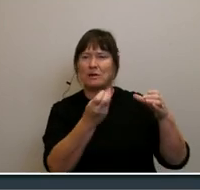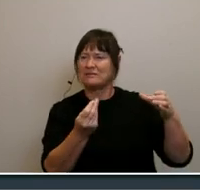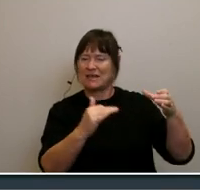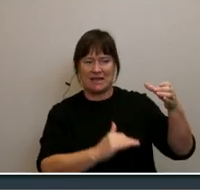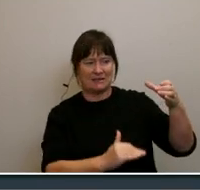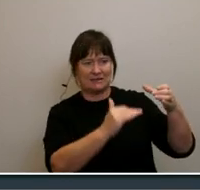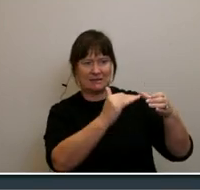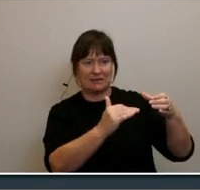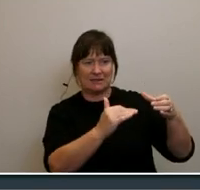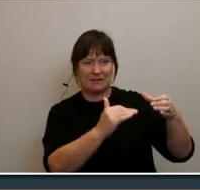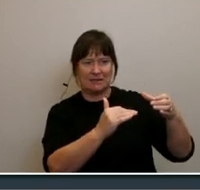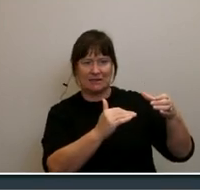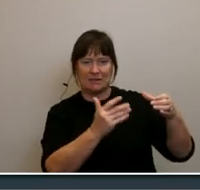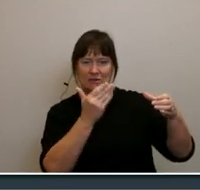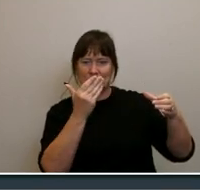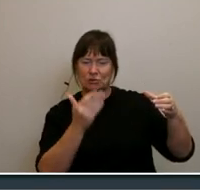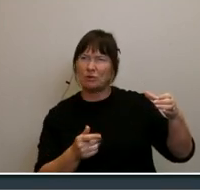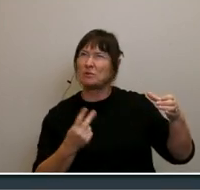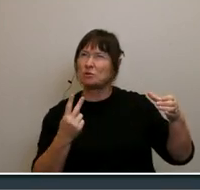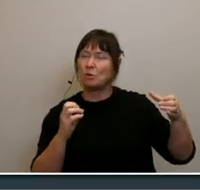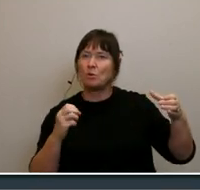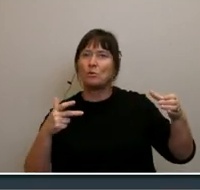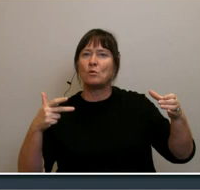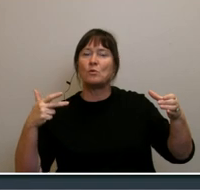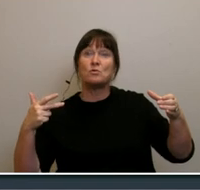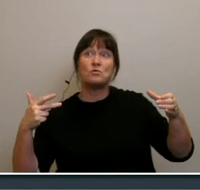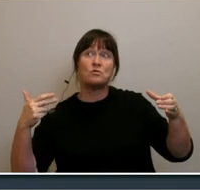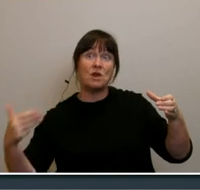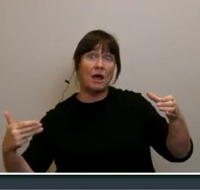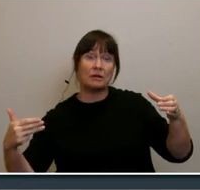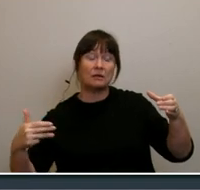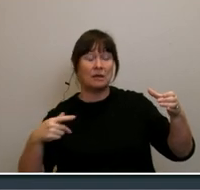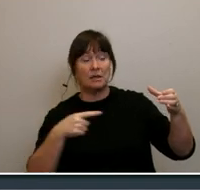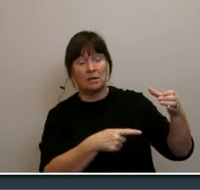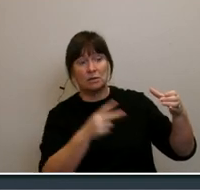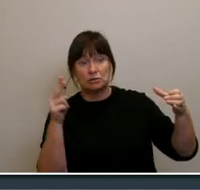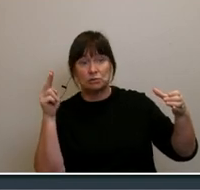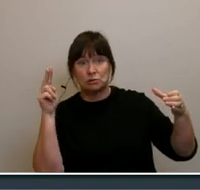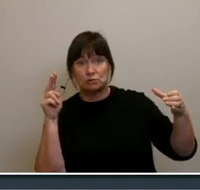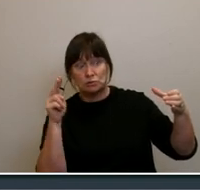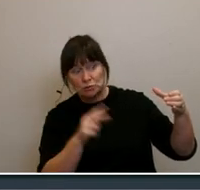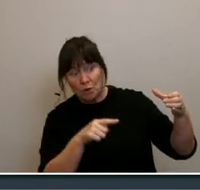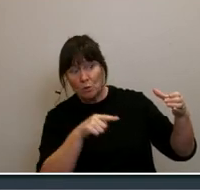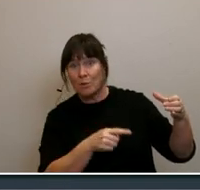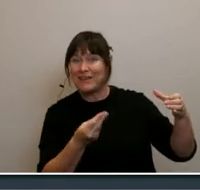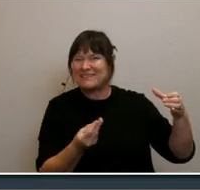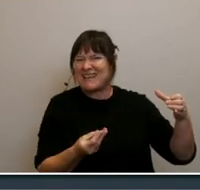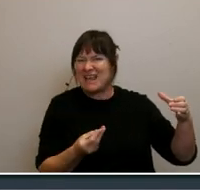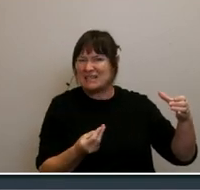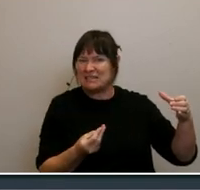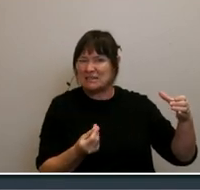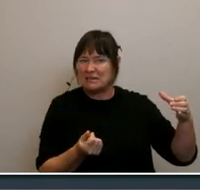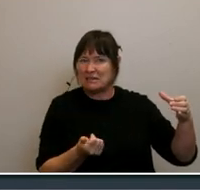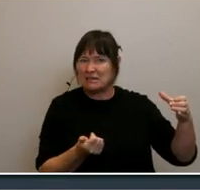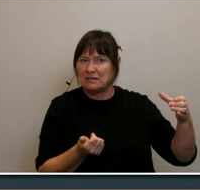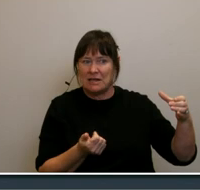showing the councillors back then in 2009, I think it was, what the sand can have, how good